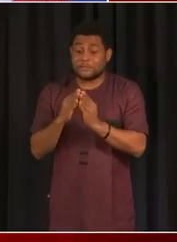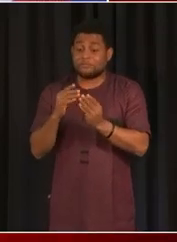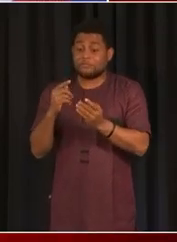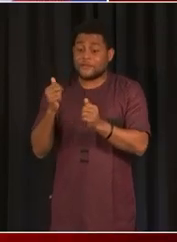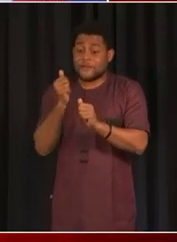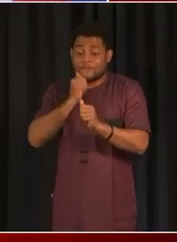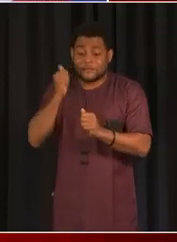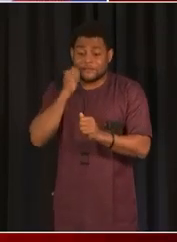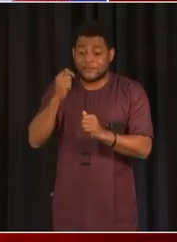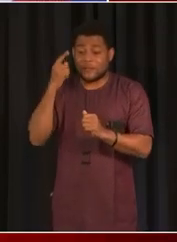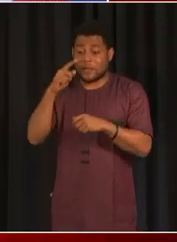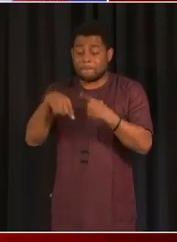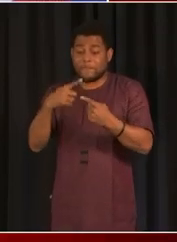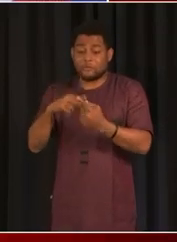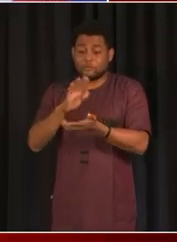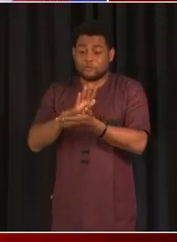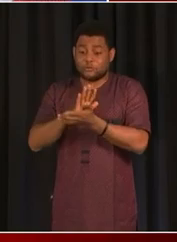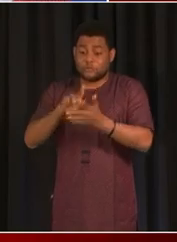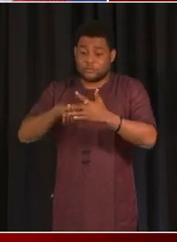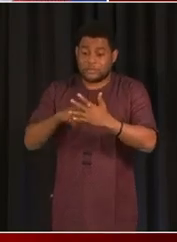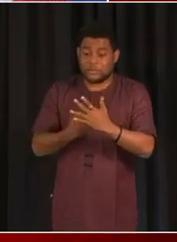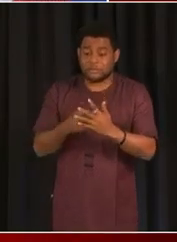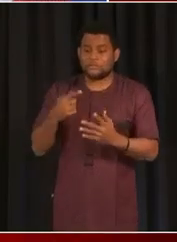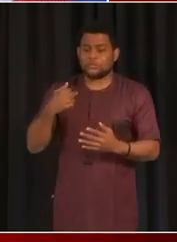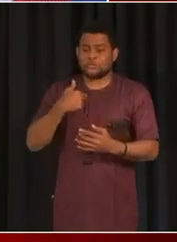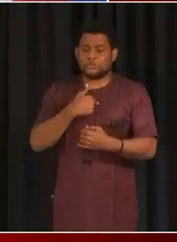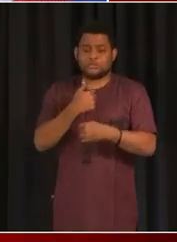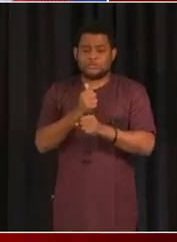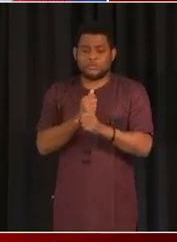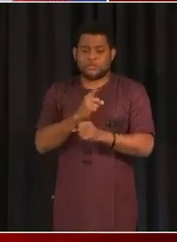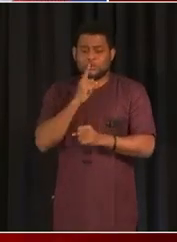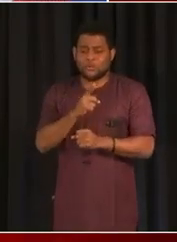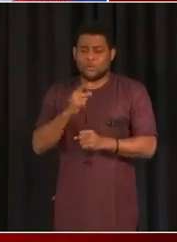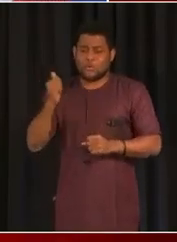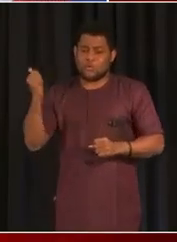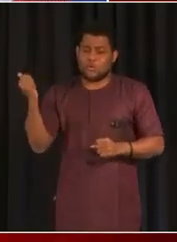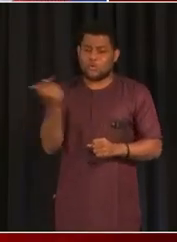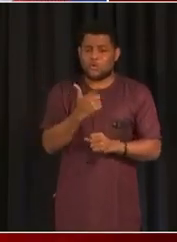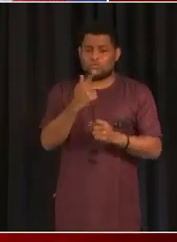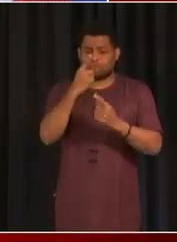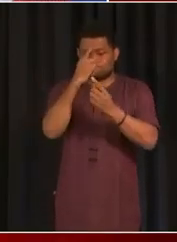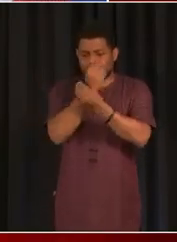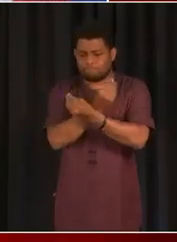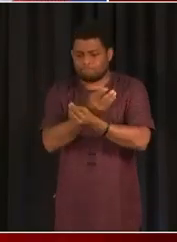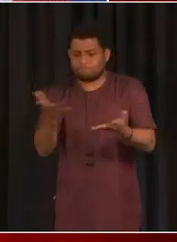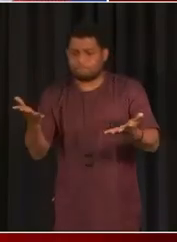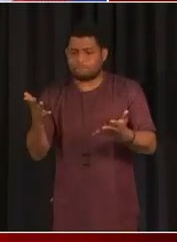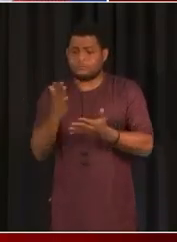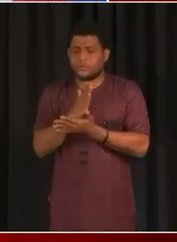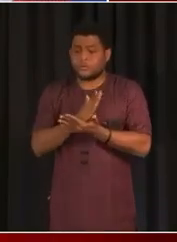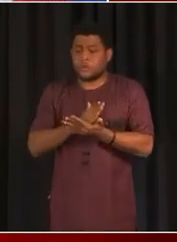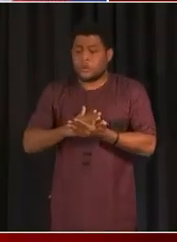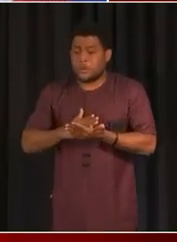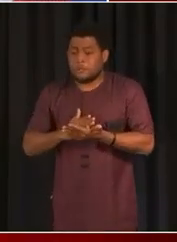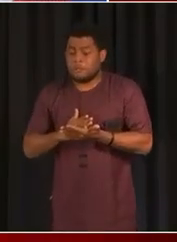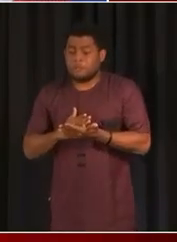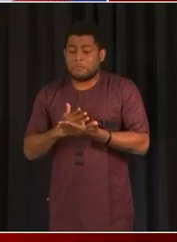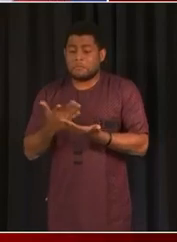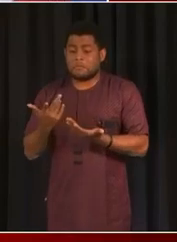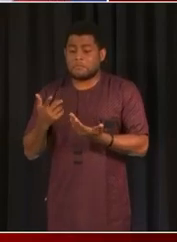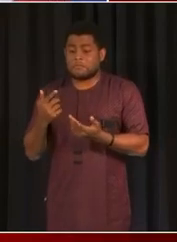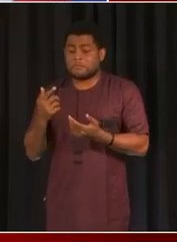schools, making sure as all of this information, some of it is new and breaking every day, and that